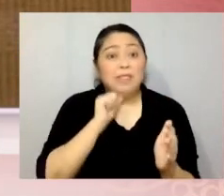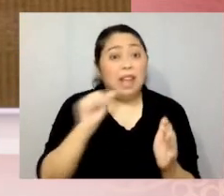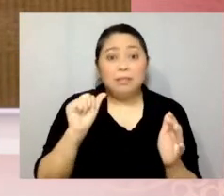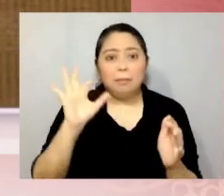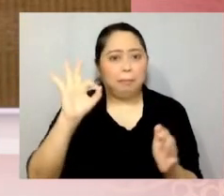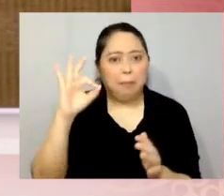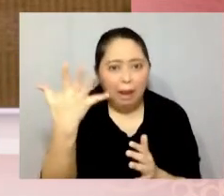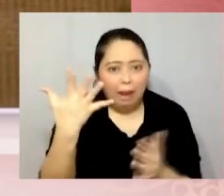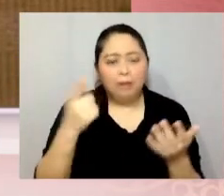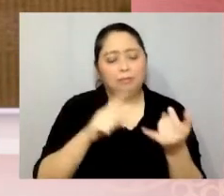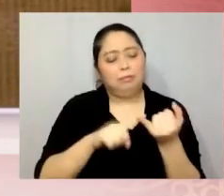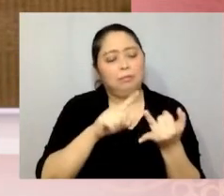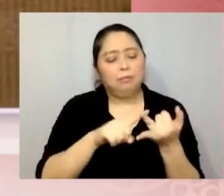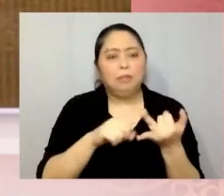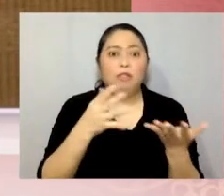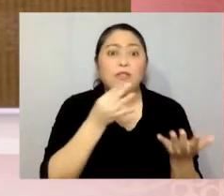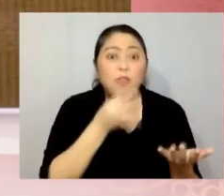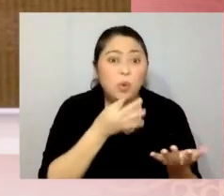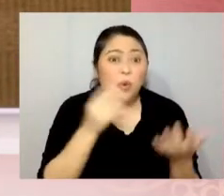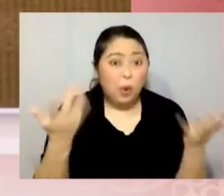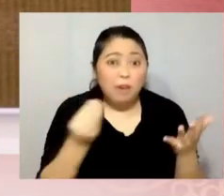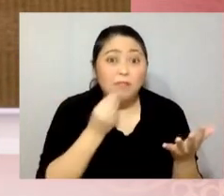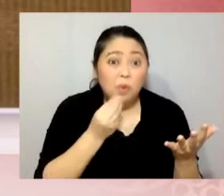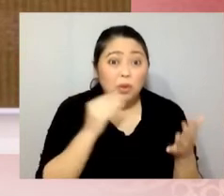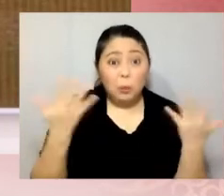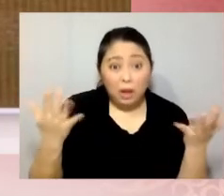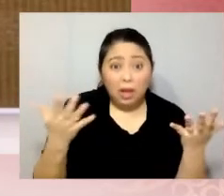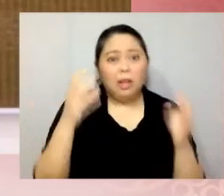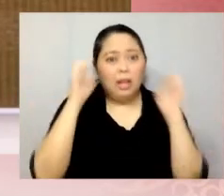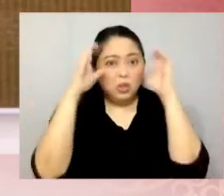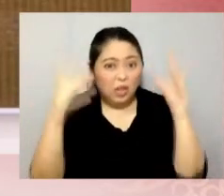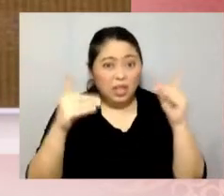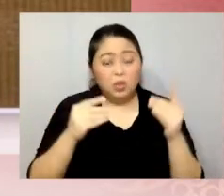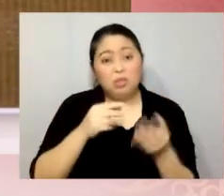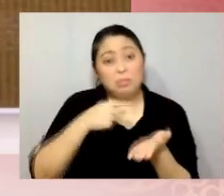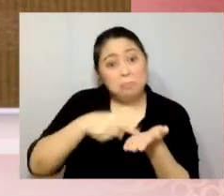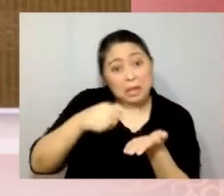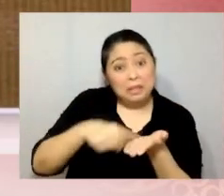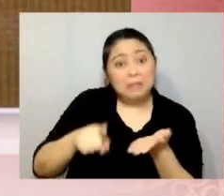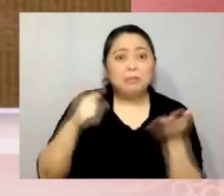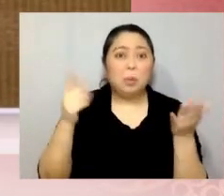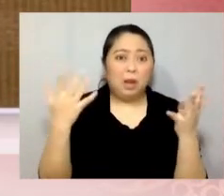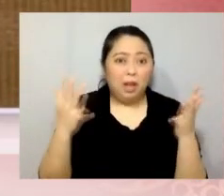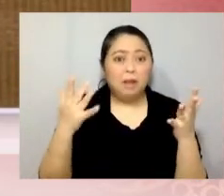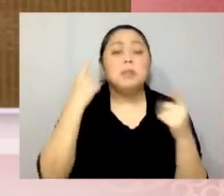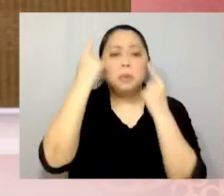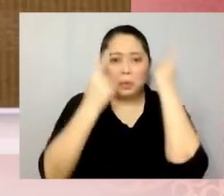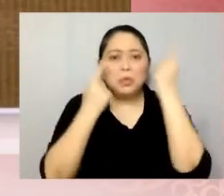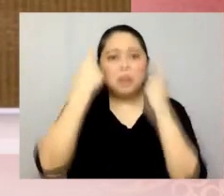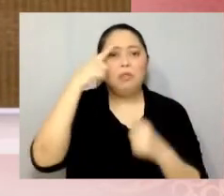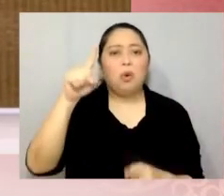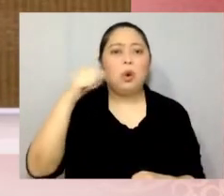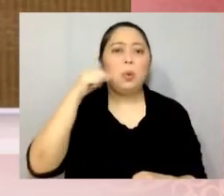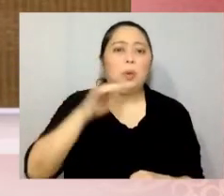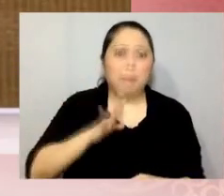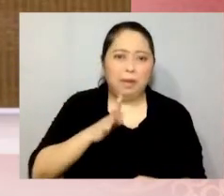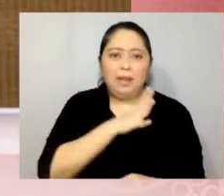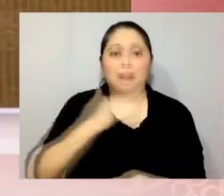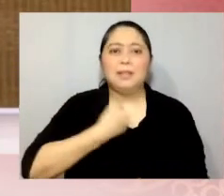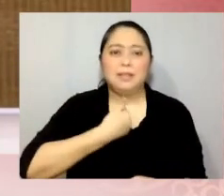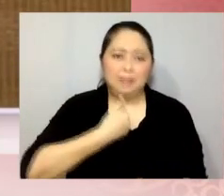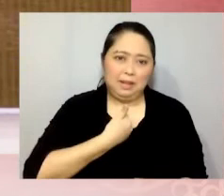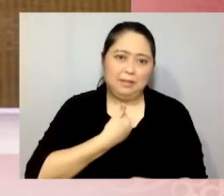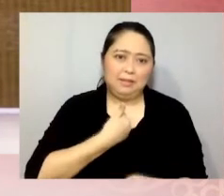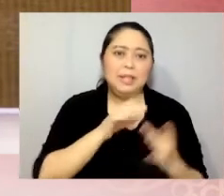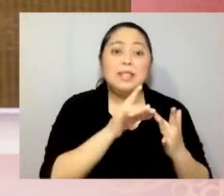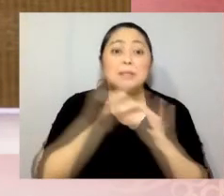resources for food, for education, that's a concern for them, for themselves, as well as for their